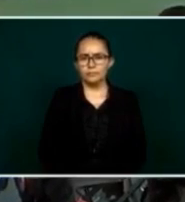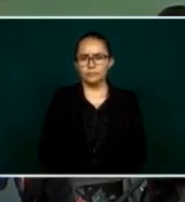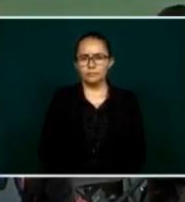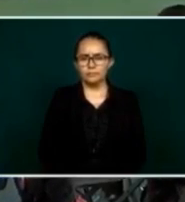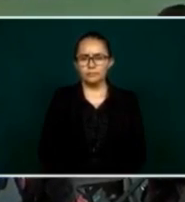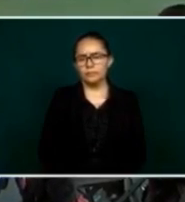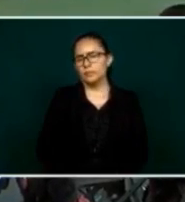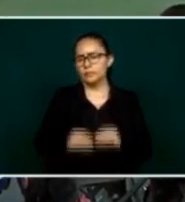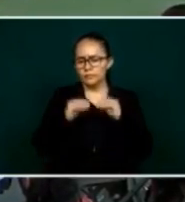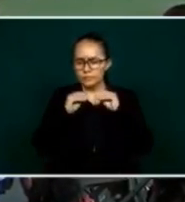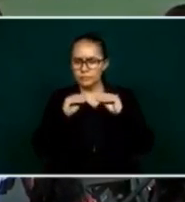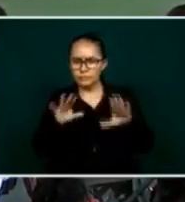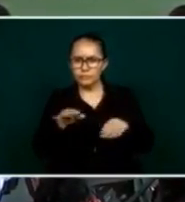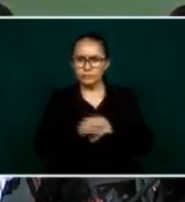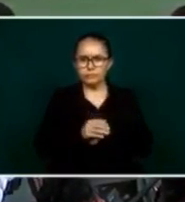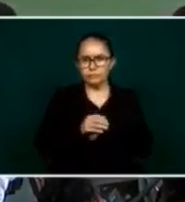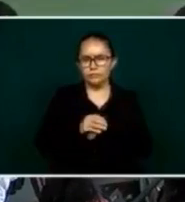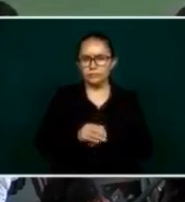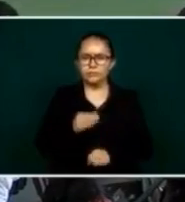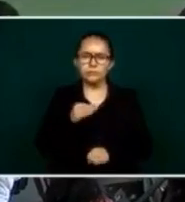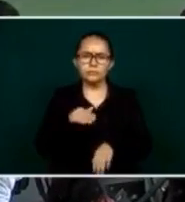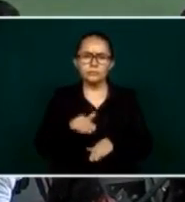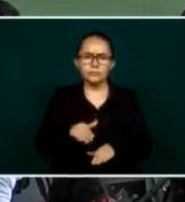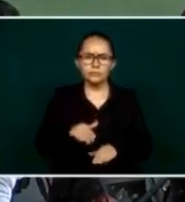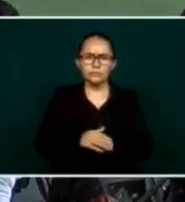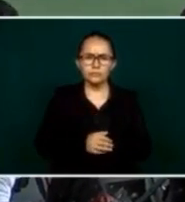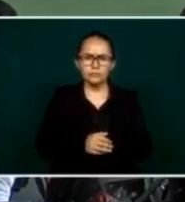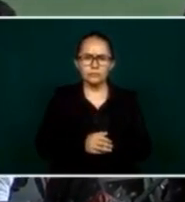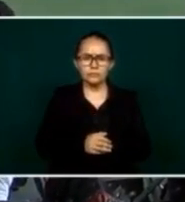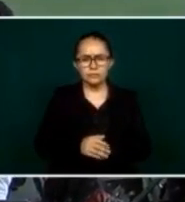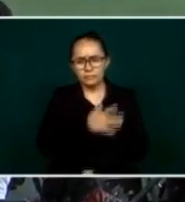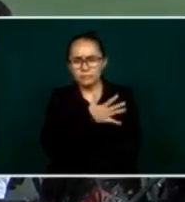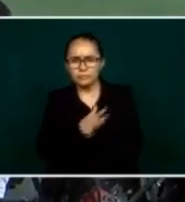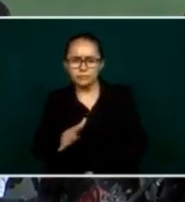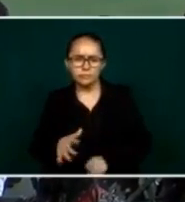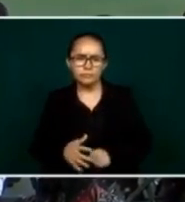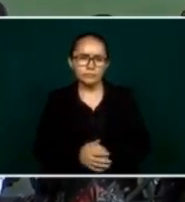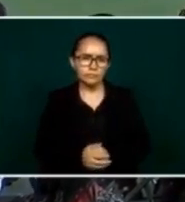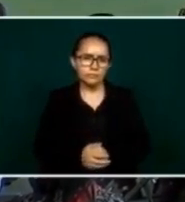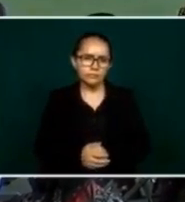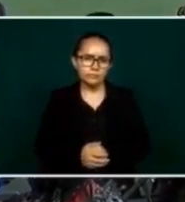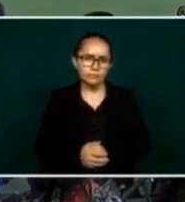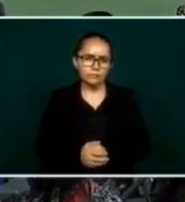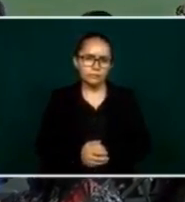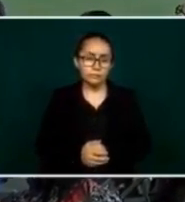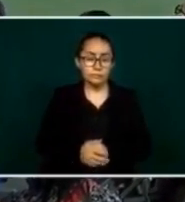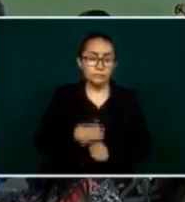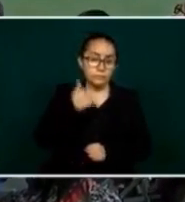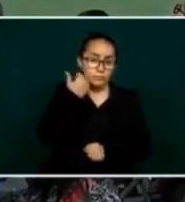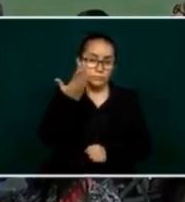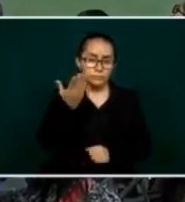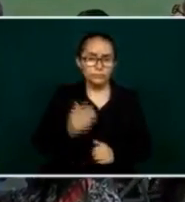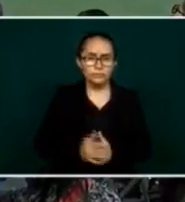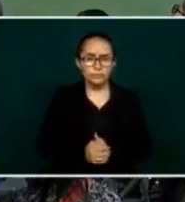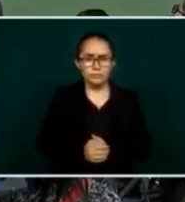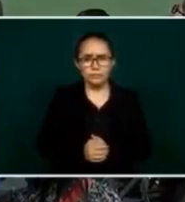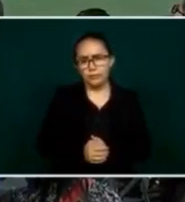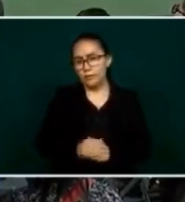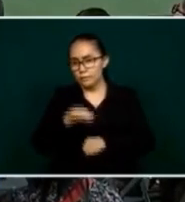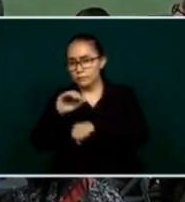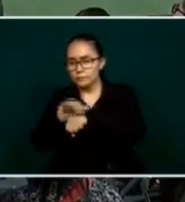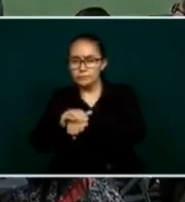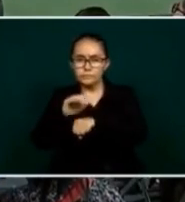Well, that's the information that we have in general. If you would like,